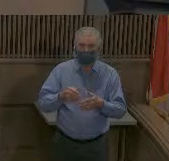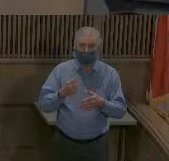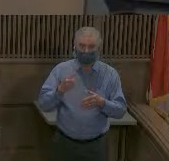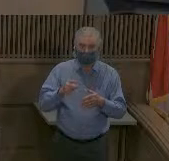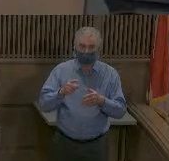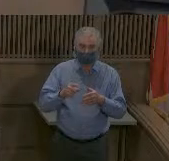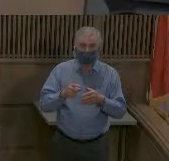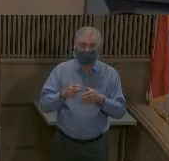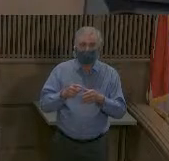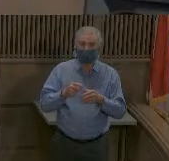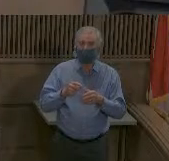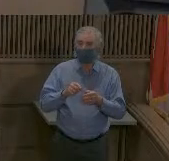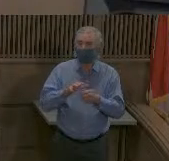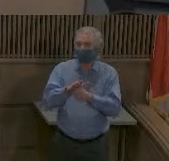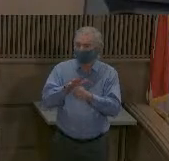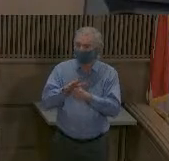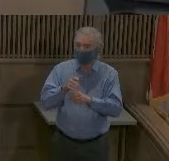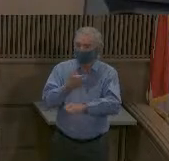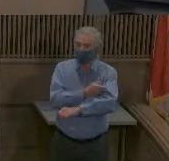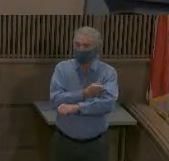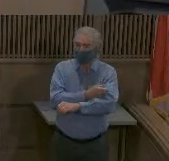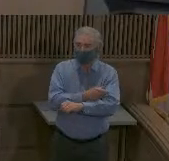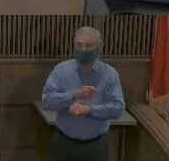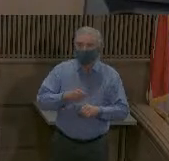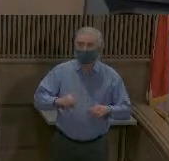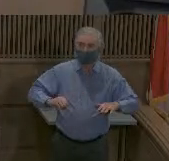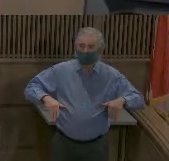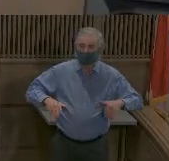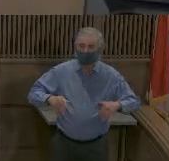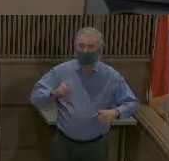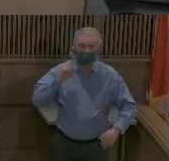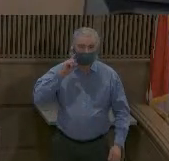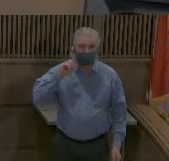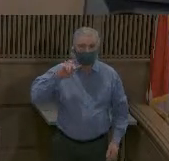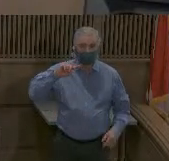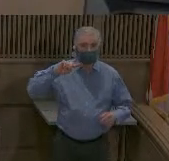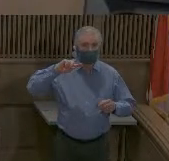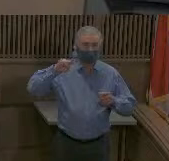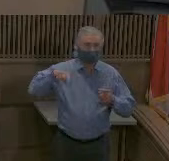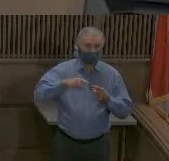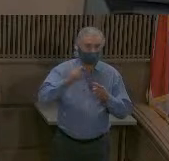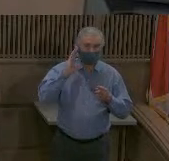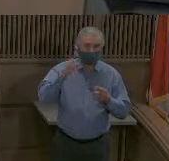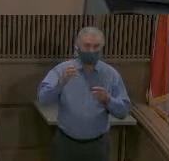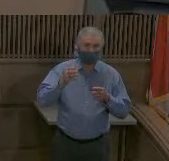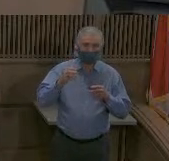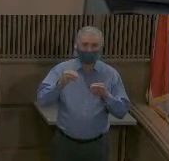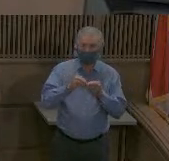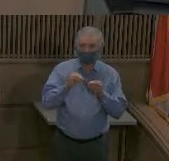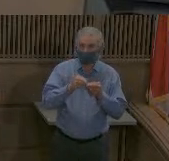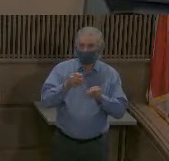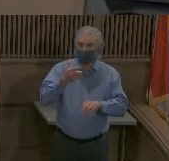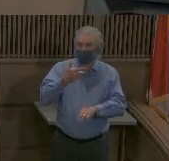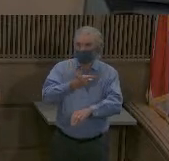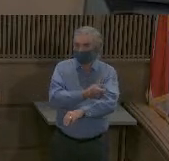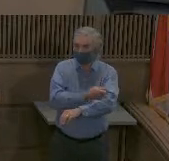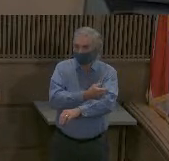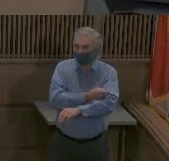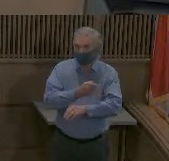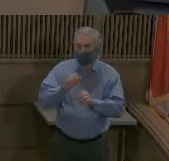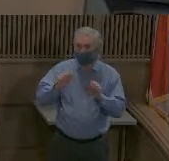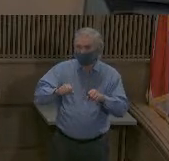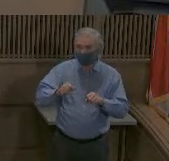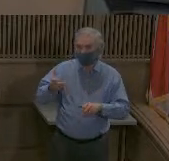lasts. Currently, we haven't heard when we'll receive a second dose of vaccines. Hopefully we'll hear something